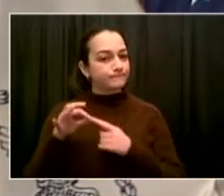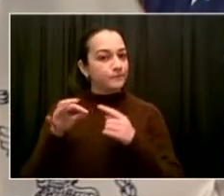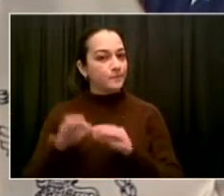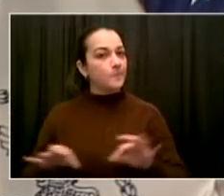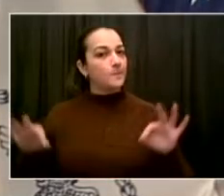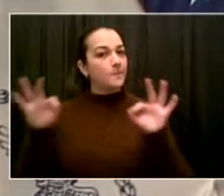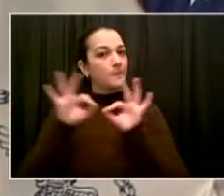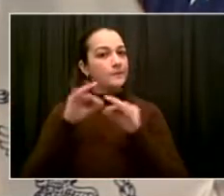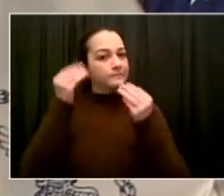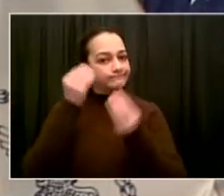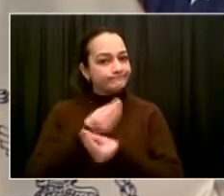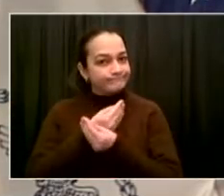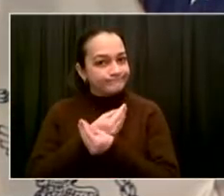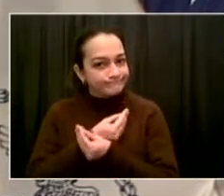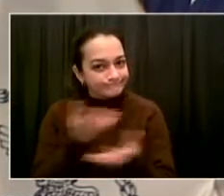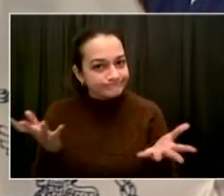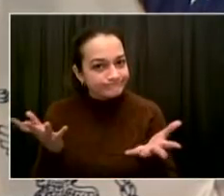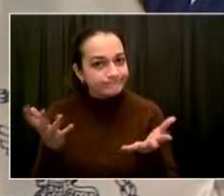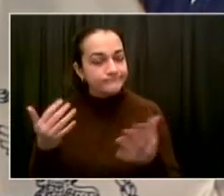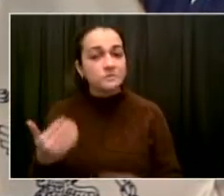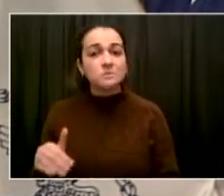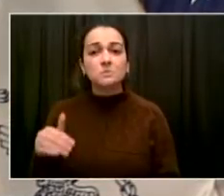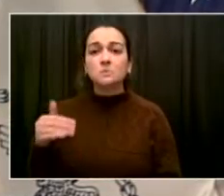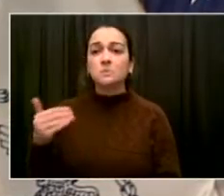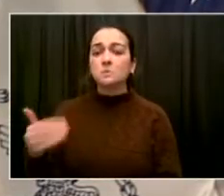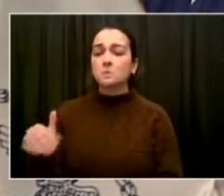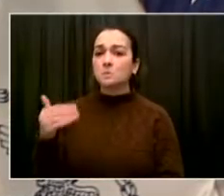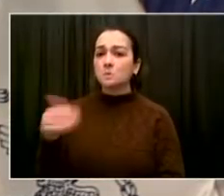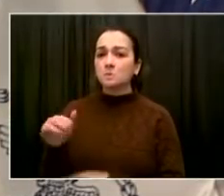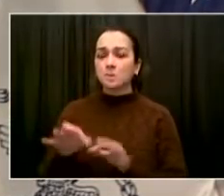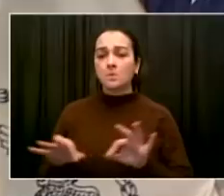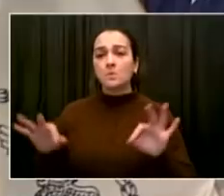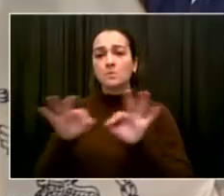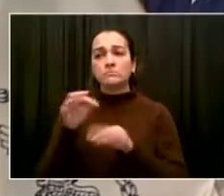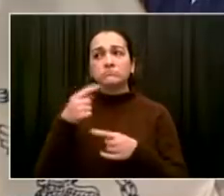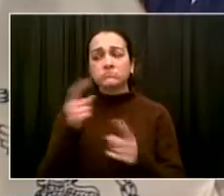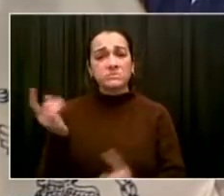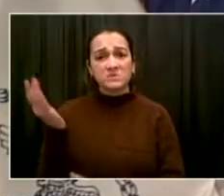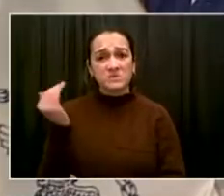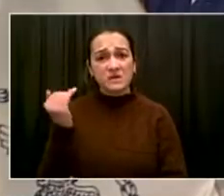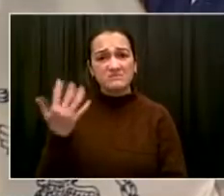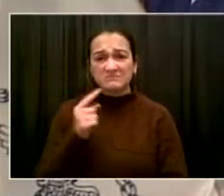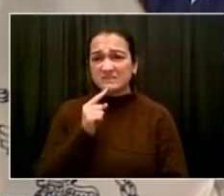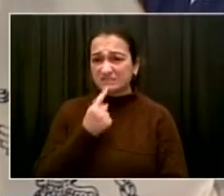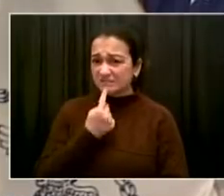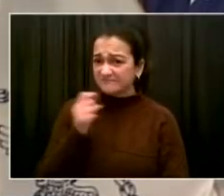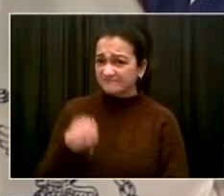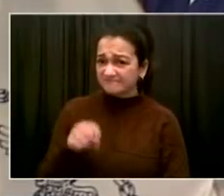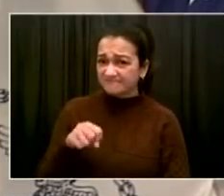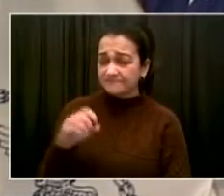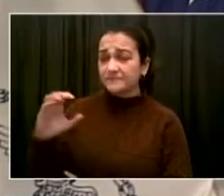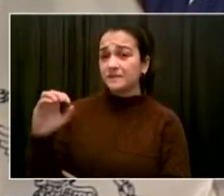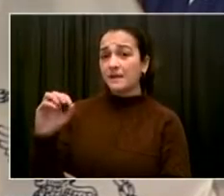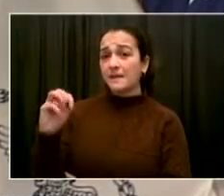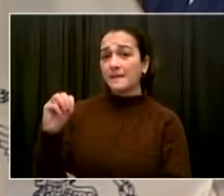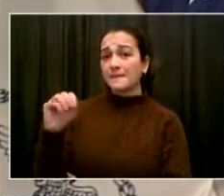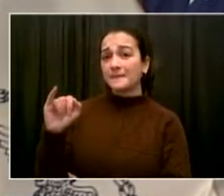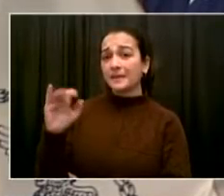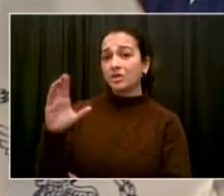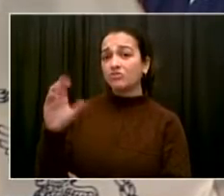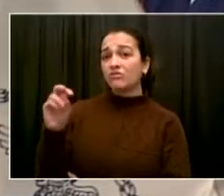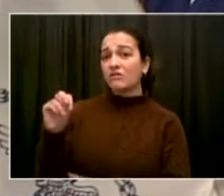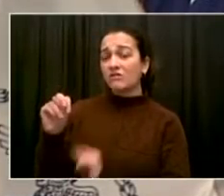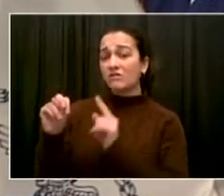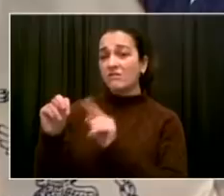challenge with the Omicron variant. This is an urgent situation and we need to act urgently. We are seeing a very substantial rise